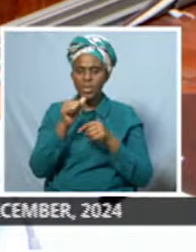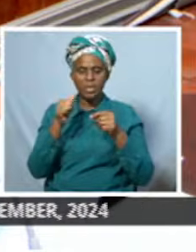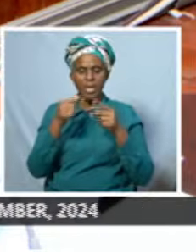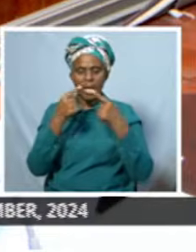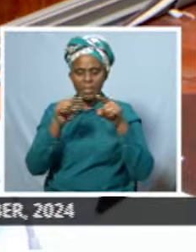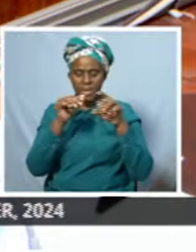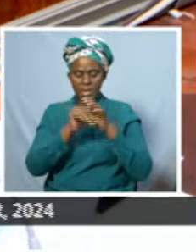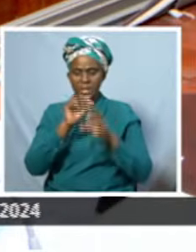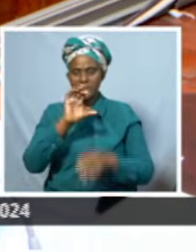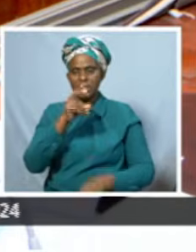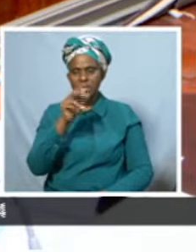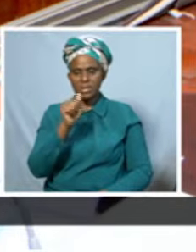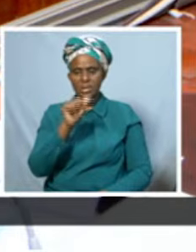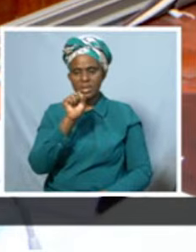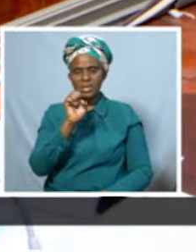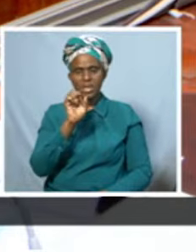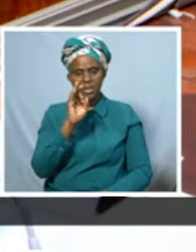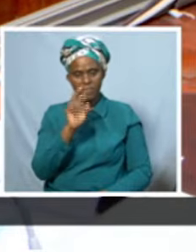happening in Chasefu?